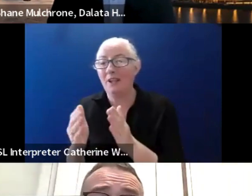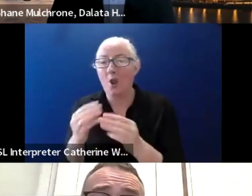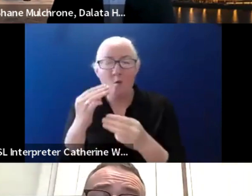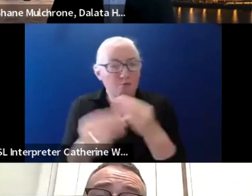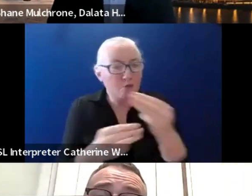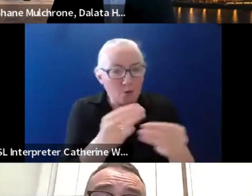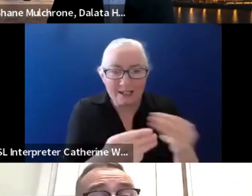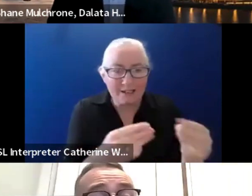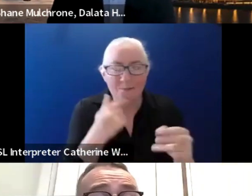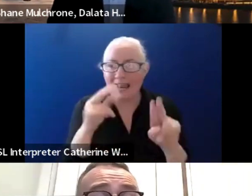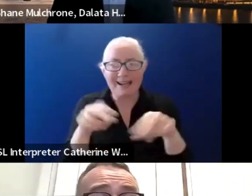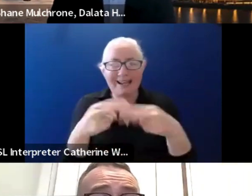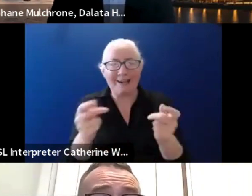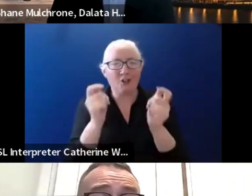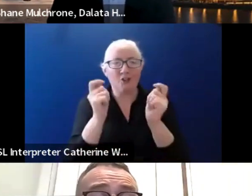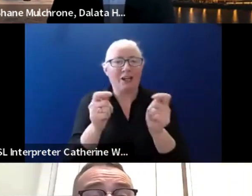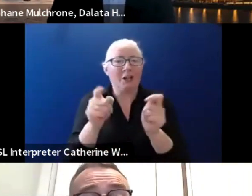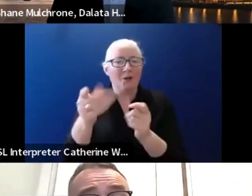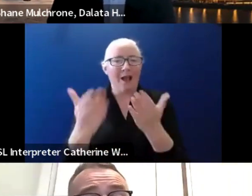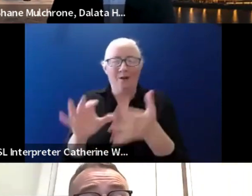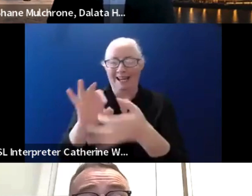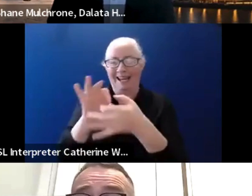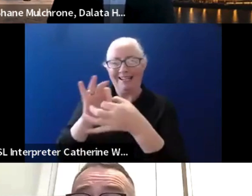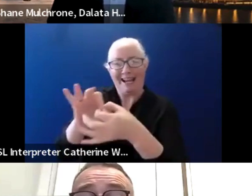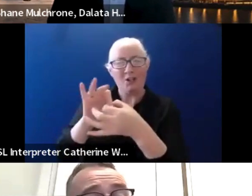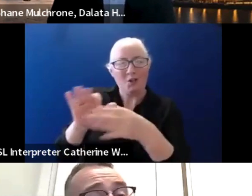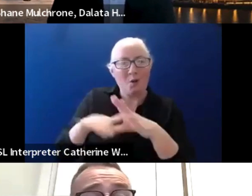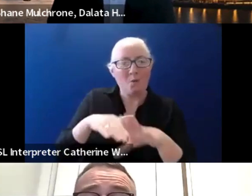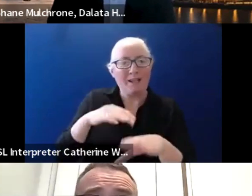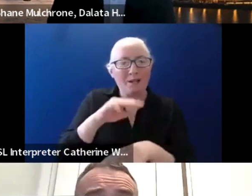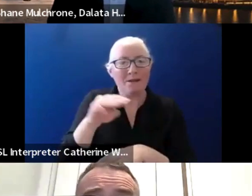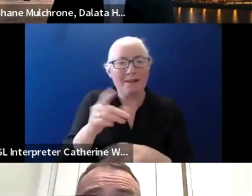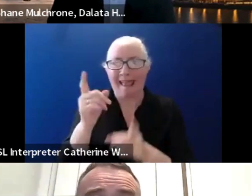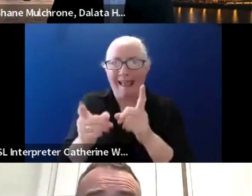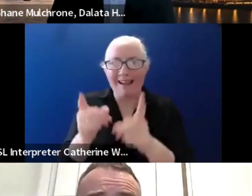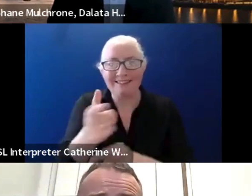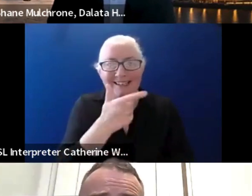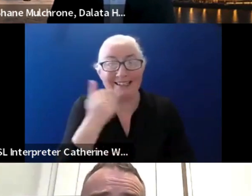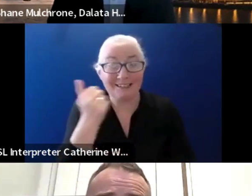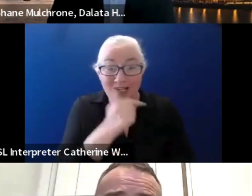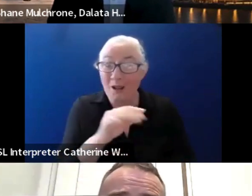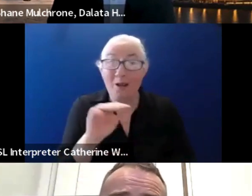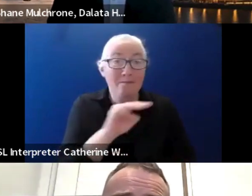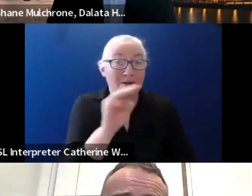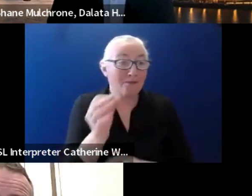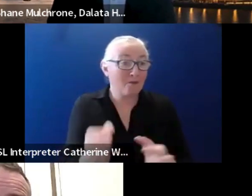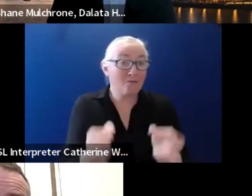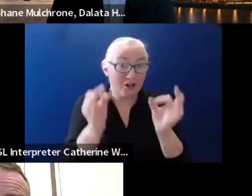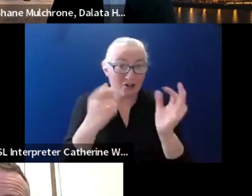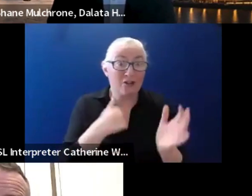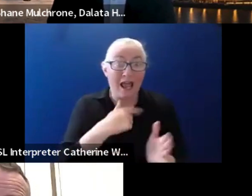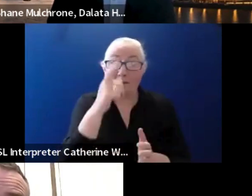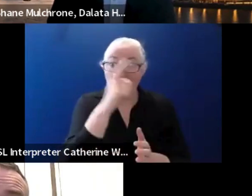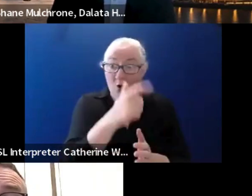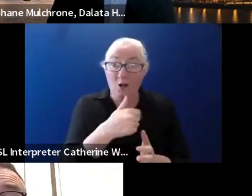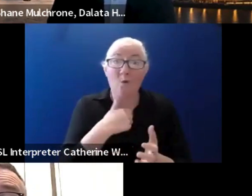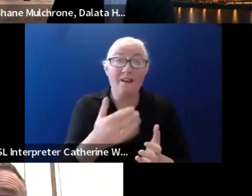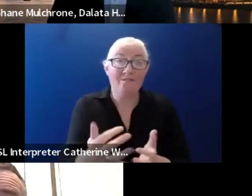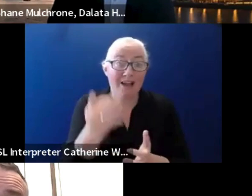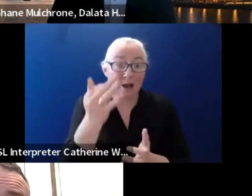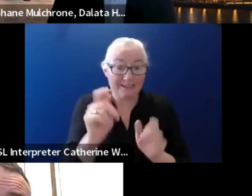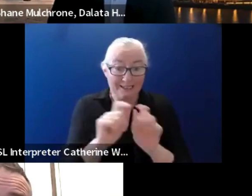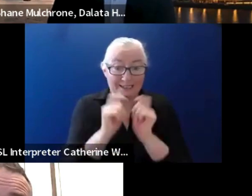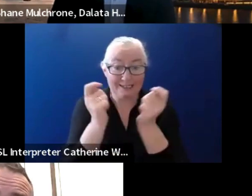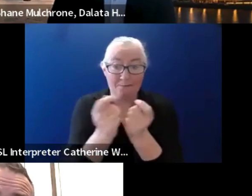processes, but I can't train you how to engage with people as easily. Some people are just brilliant at it, and I'm lucky in that we've found a team that